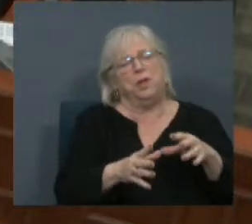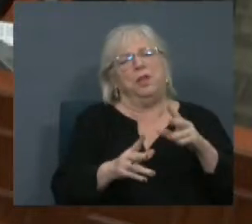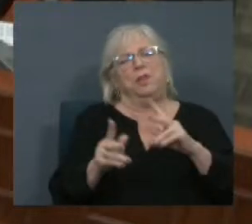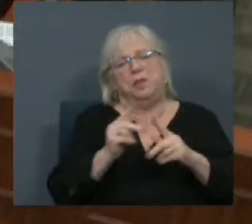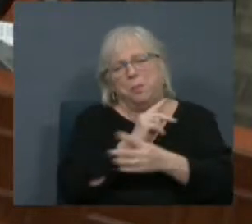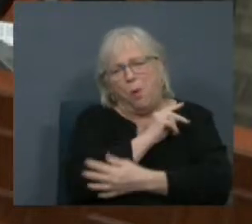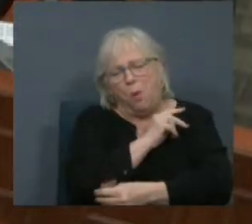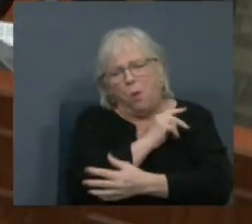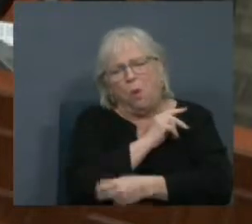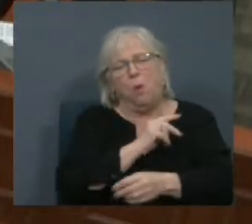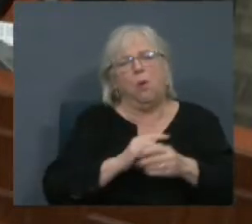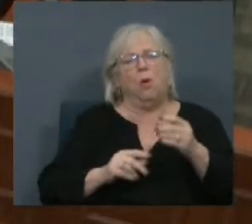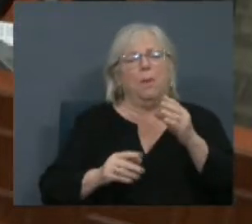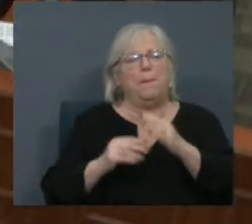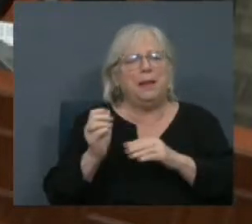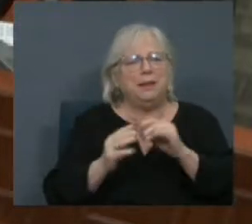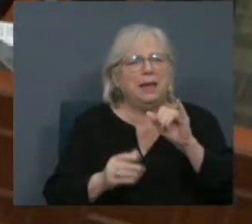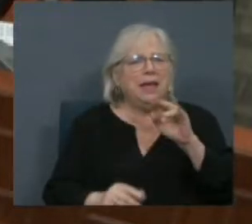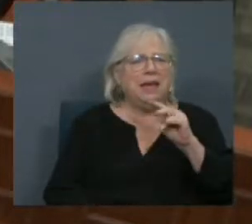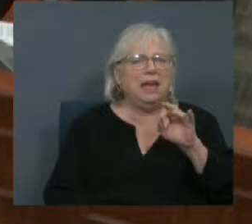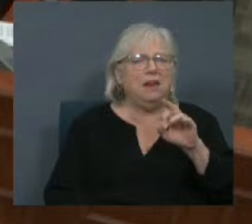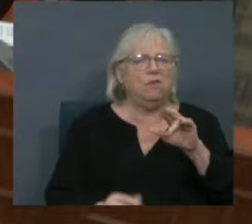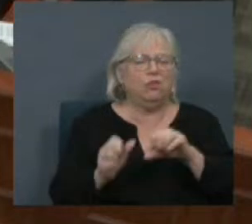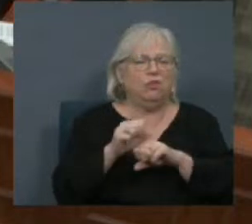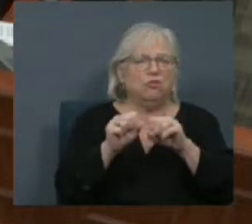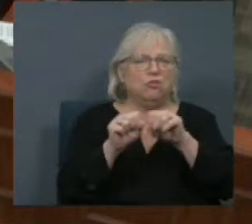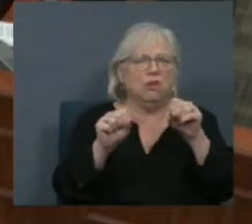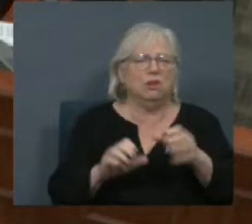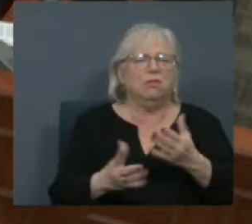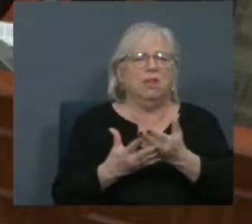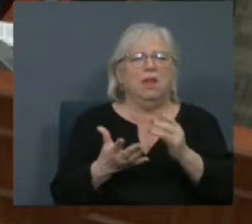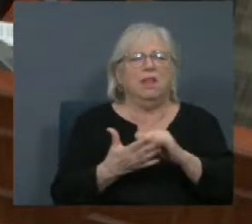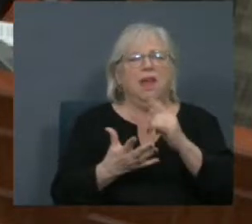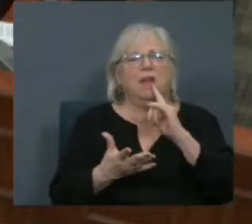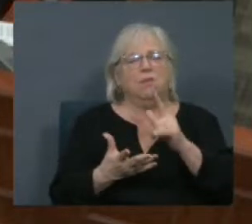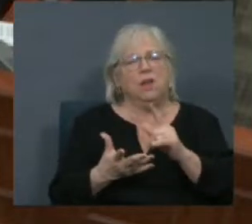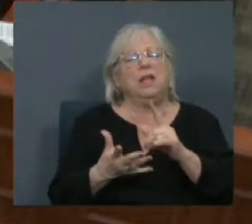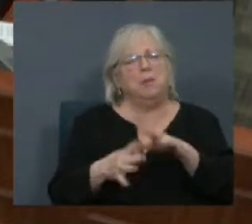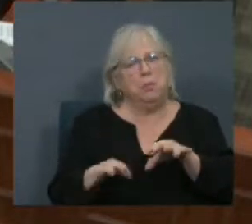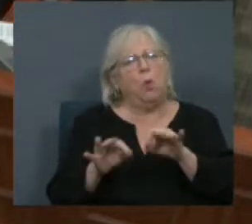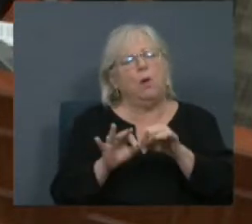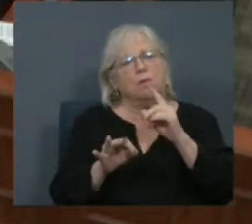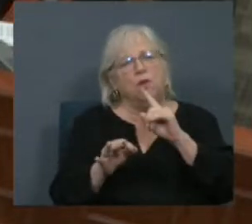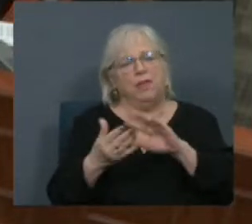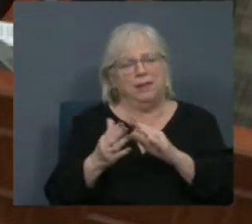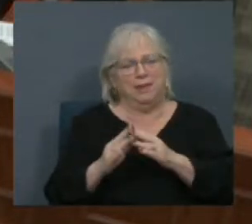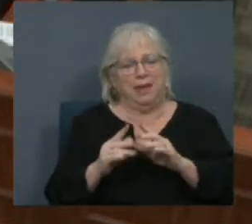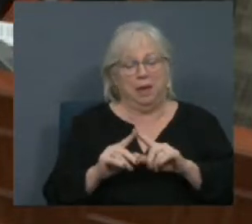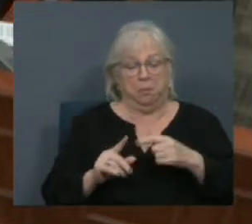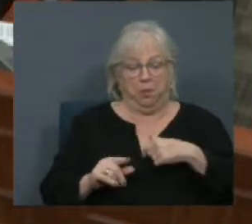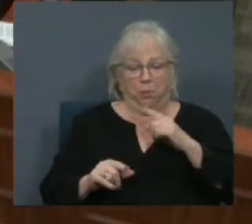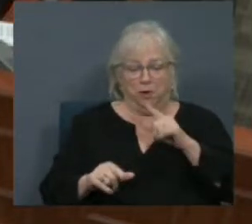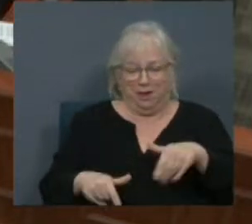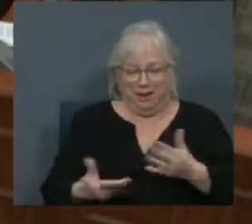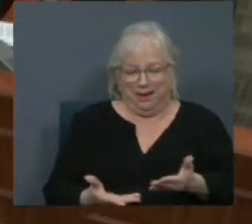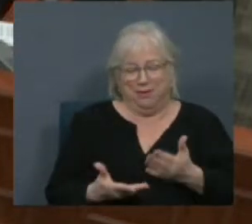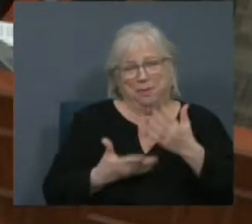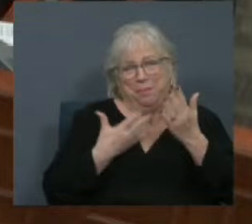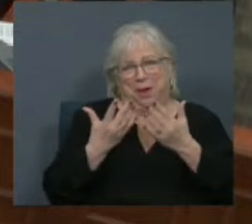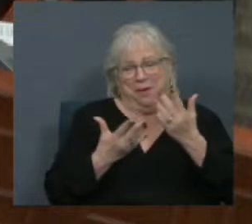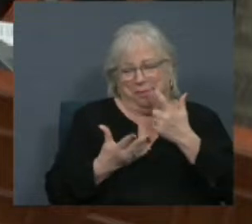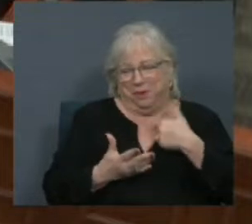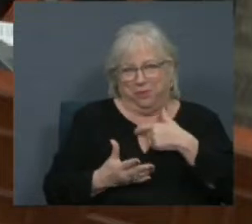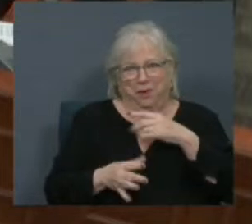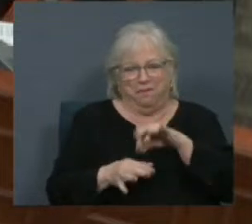infrastructure, doing things that mean something to this city. But we're here, honestly, embarrassed because we voted